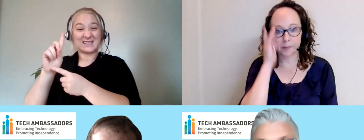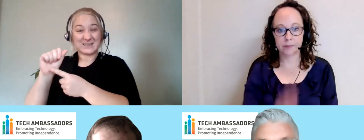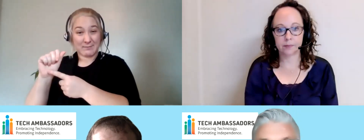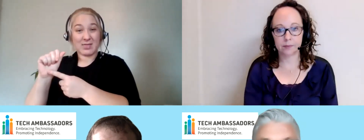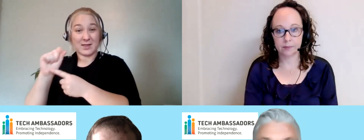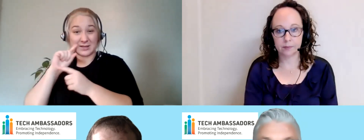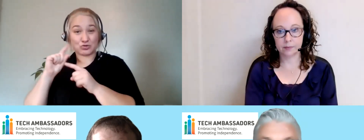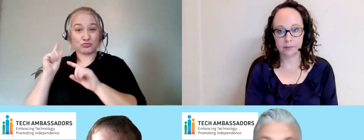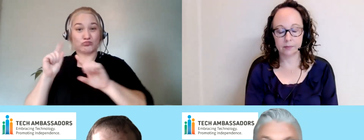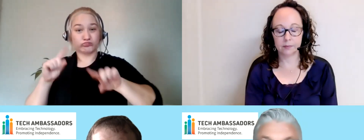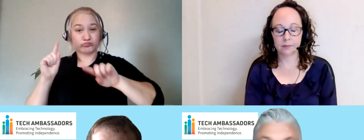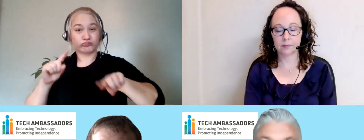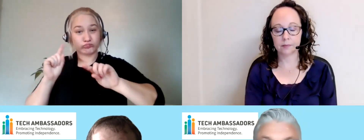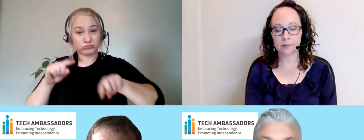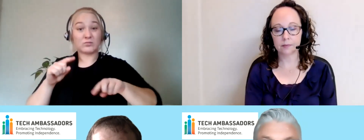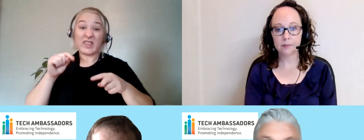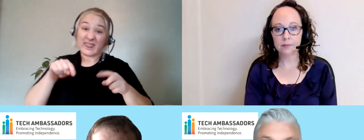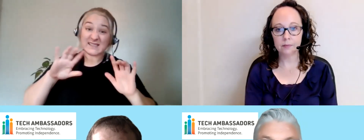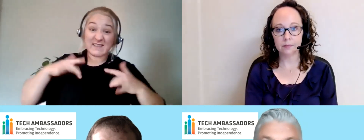people.